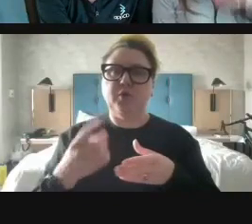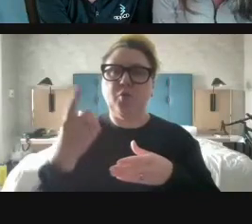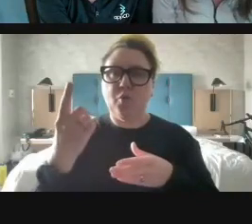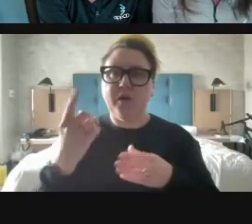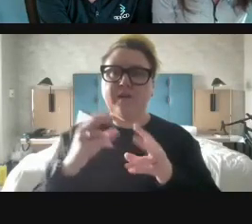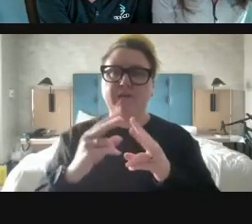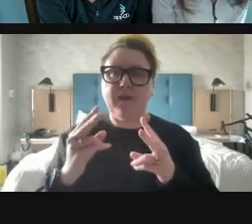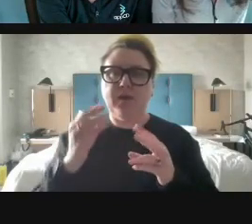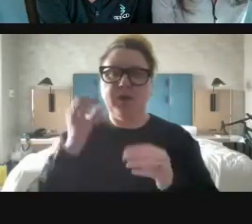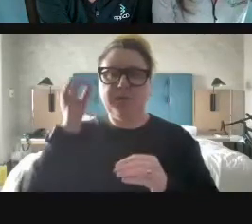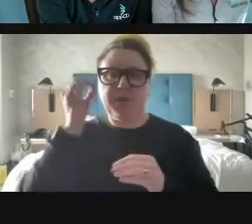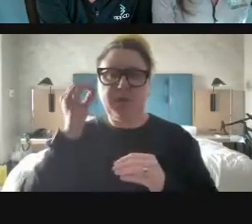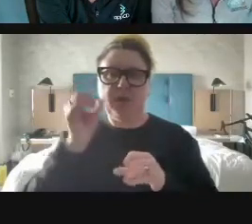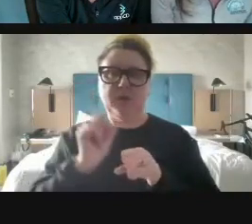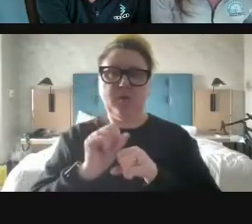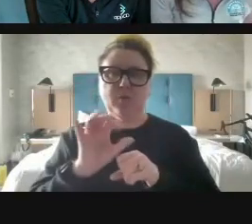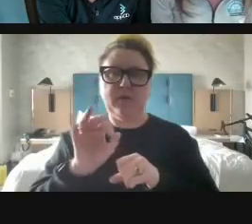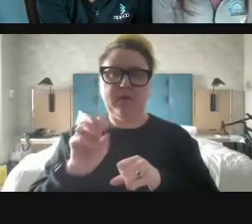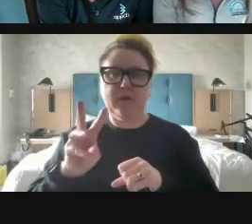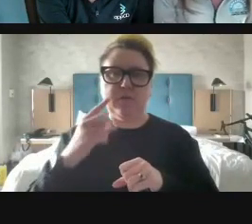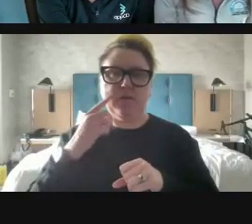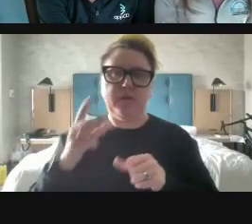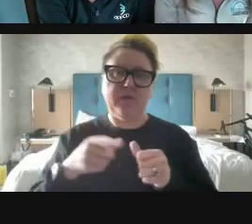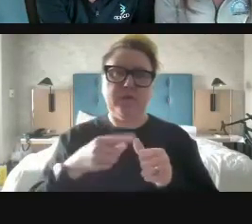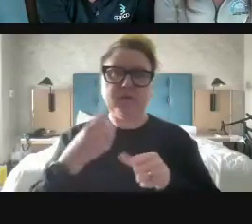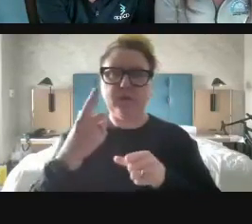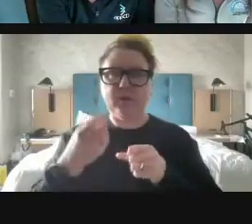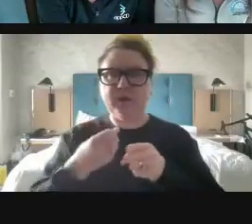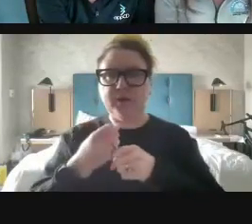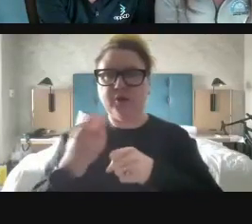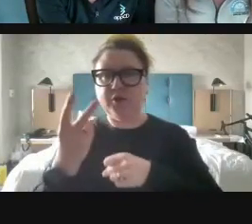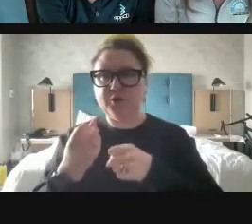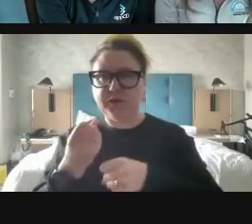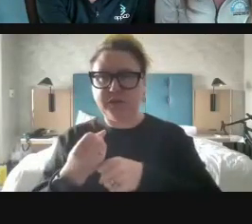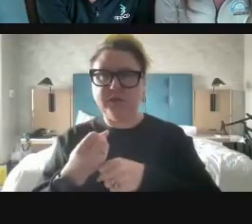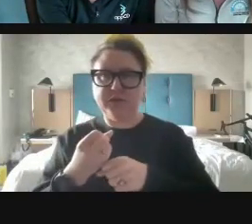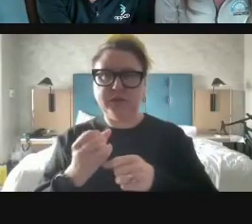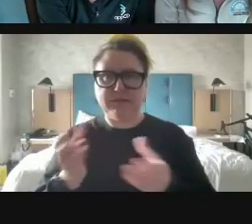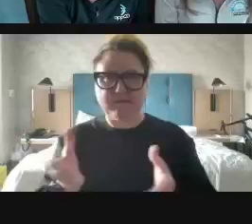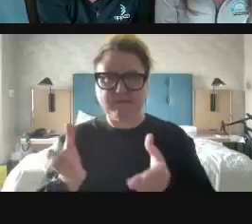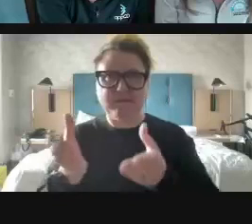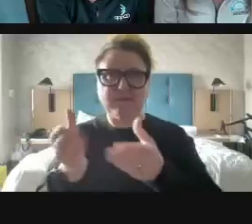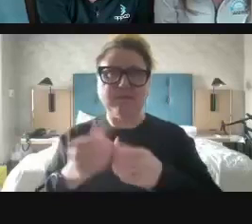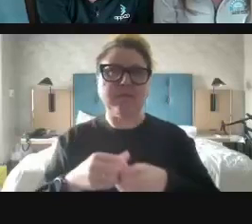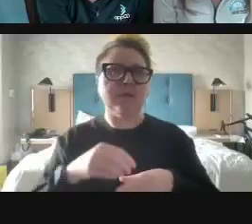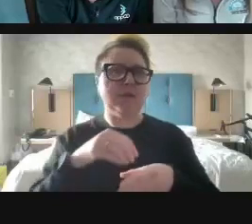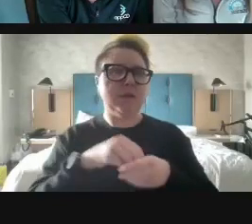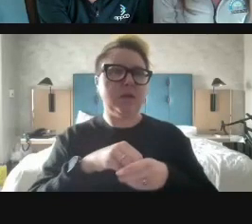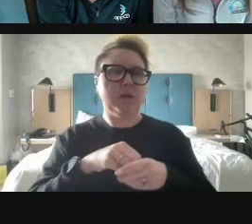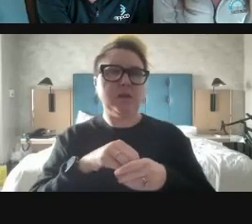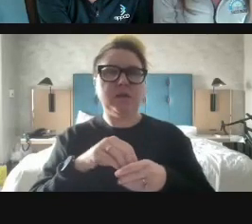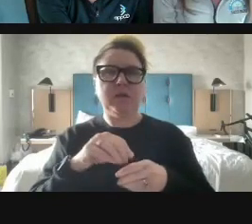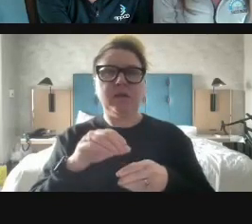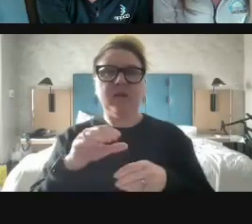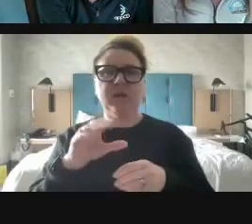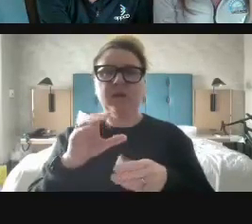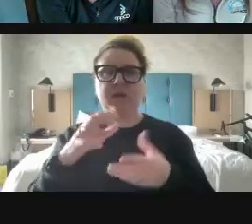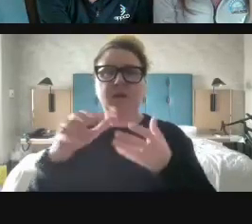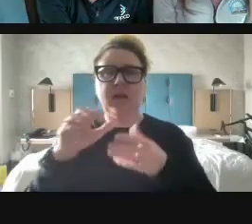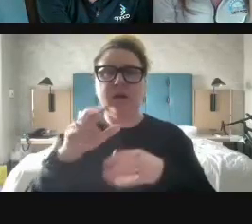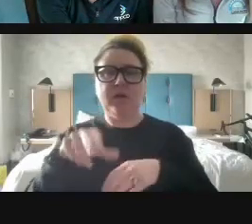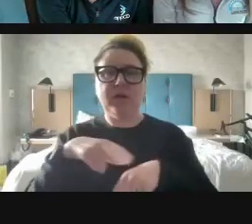like year or two. I feel like that, so in the cloud native maturity model, we talk a lot